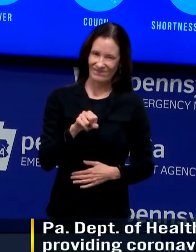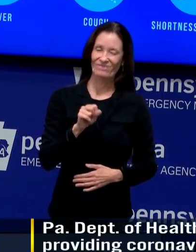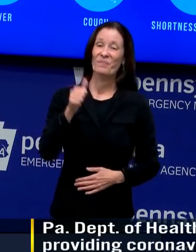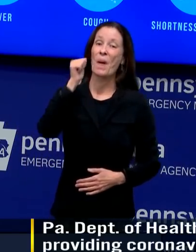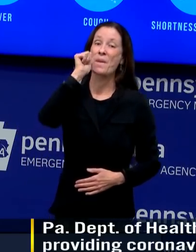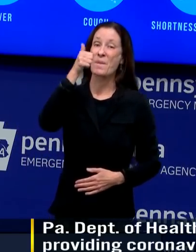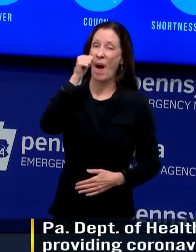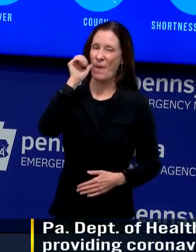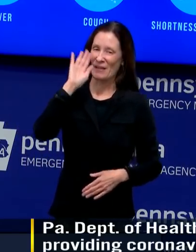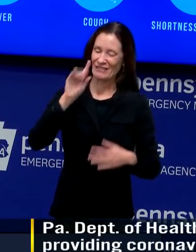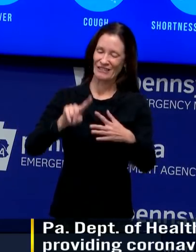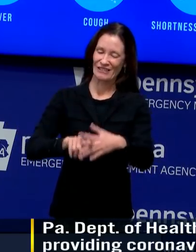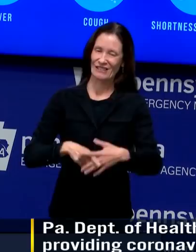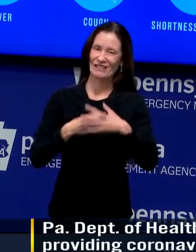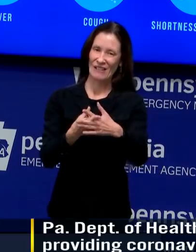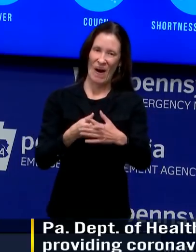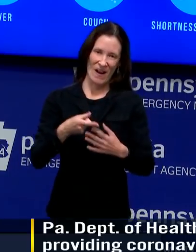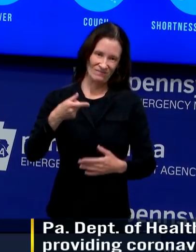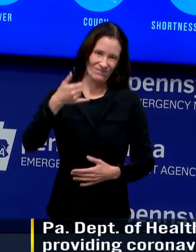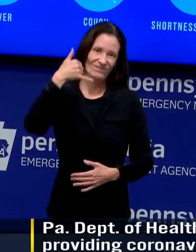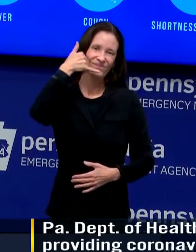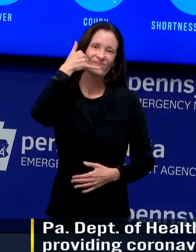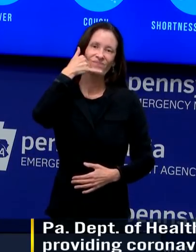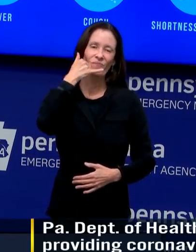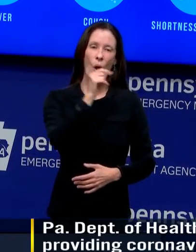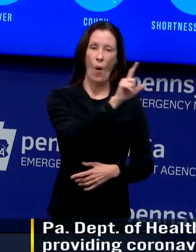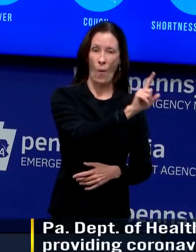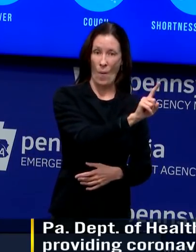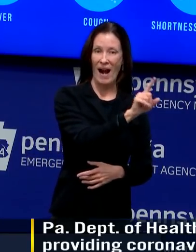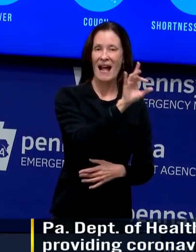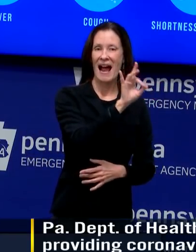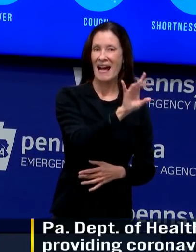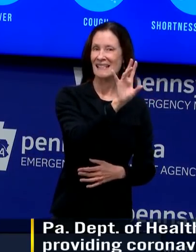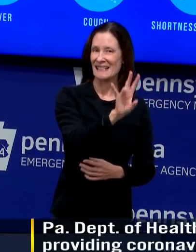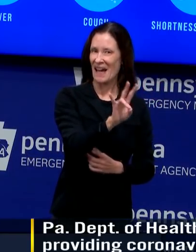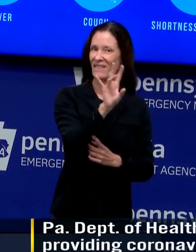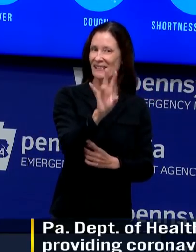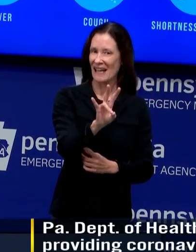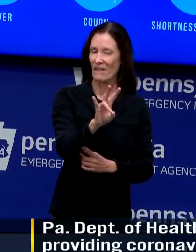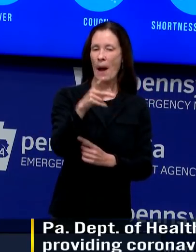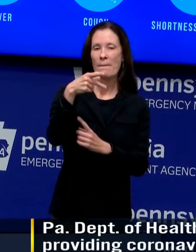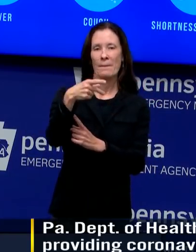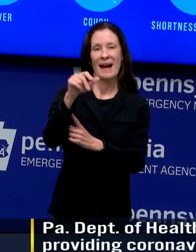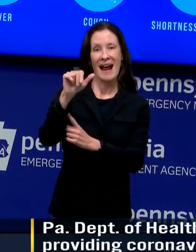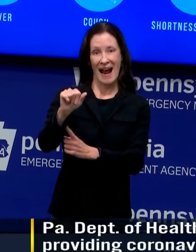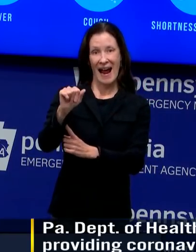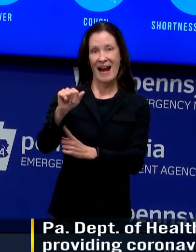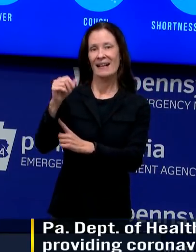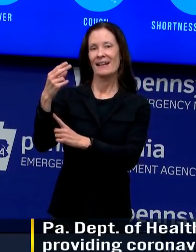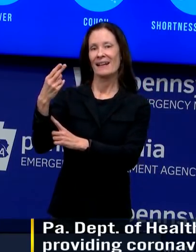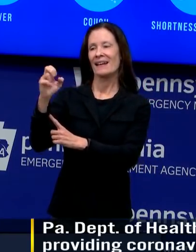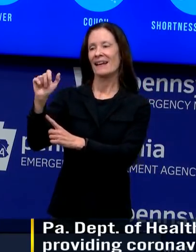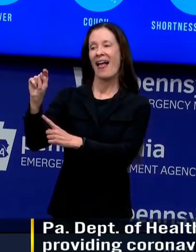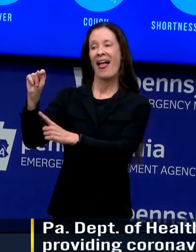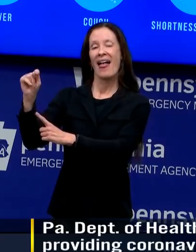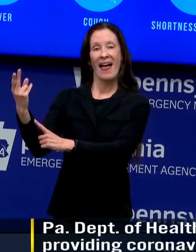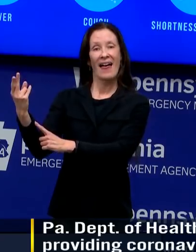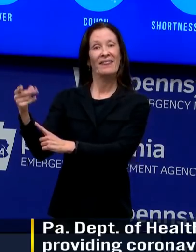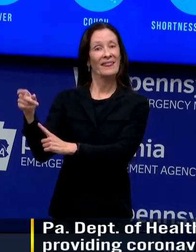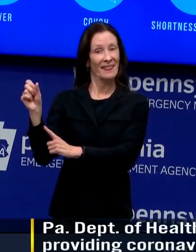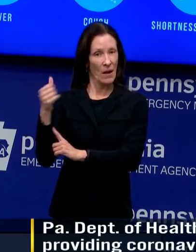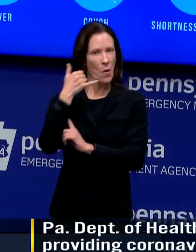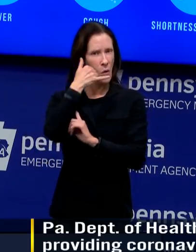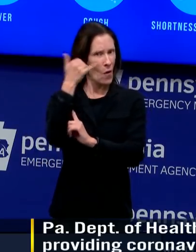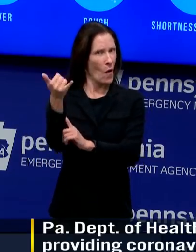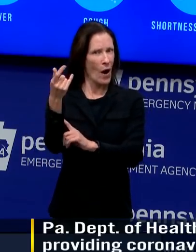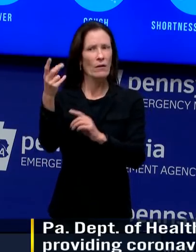1-877-PA-HEALTH. So people can call that number, and our professionals answering the phone will be able to schedule them to get the